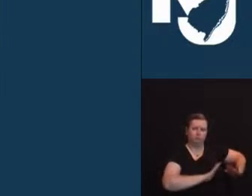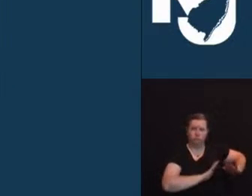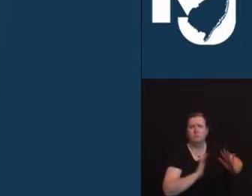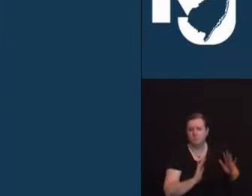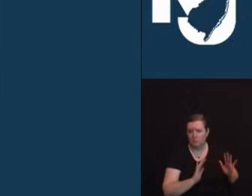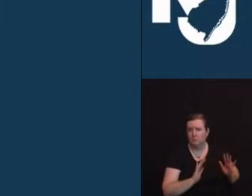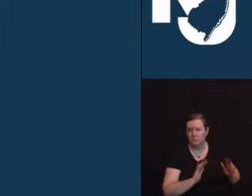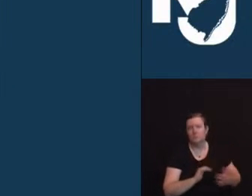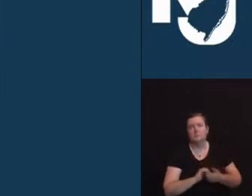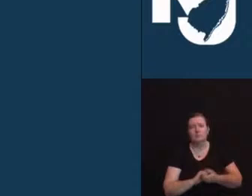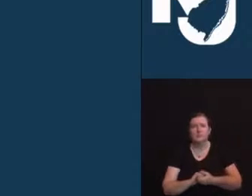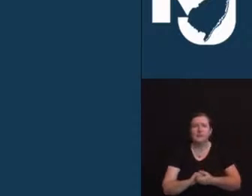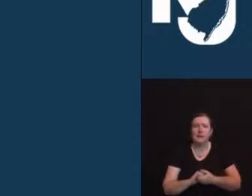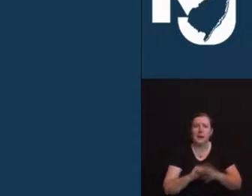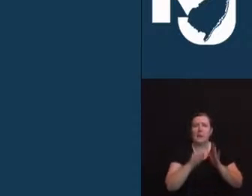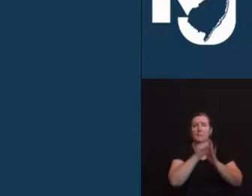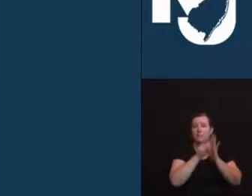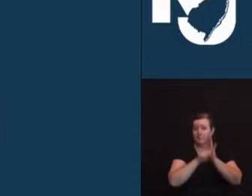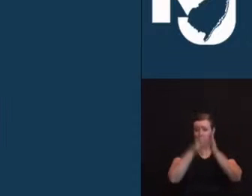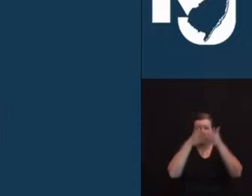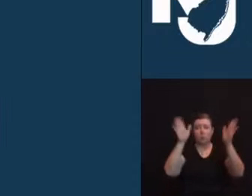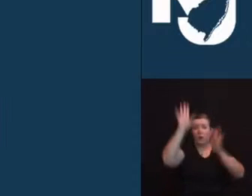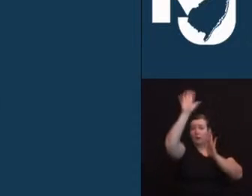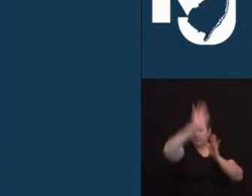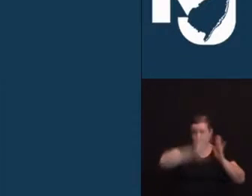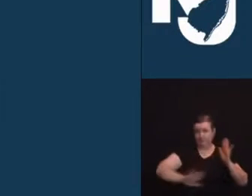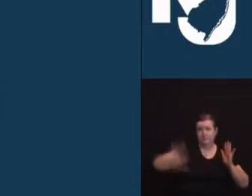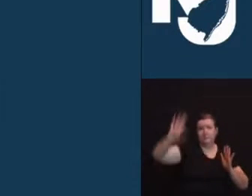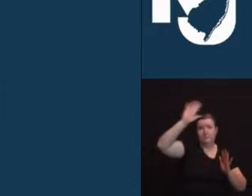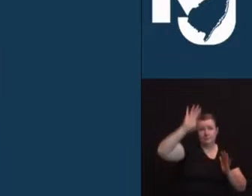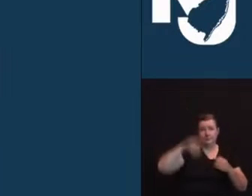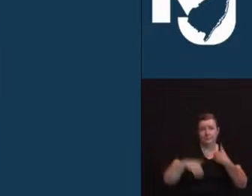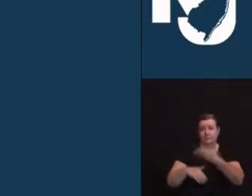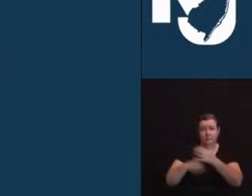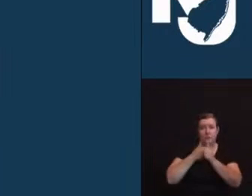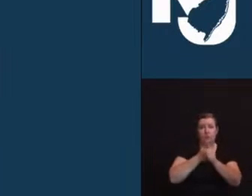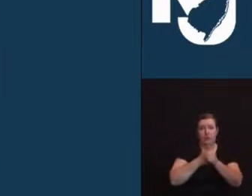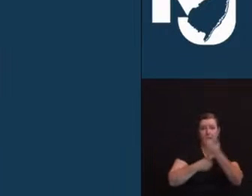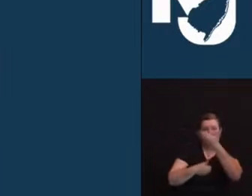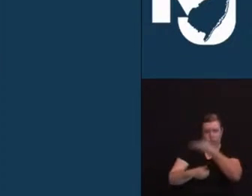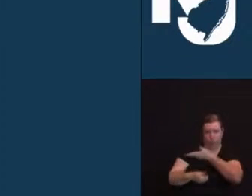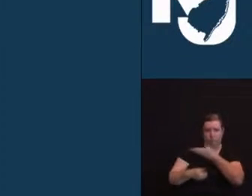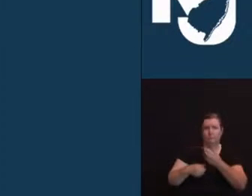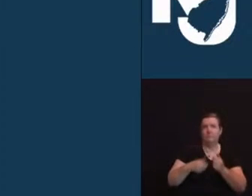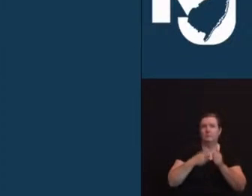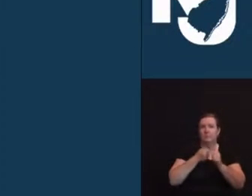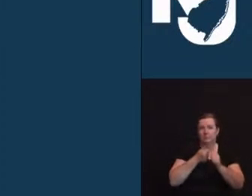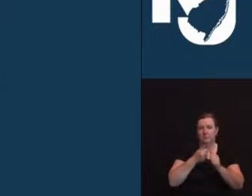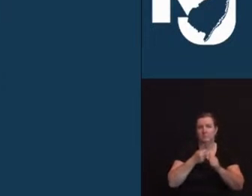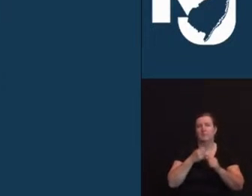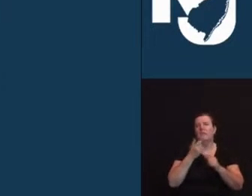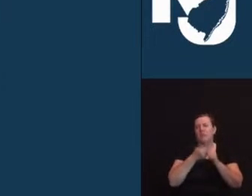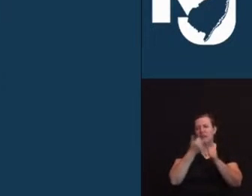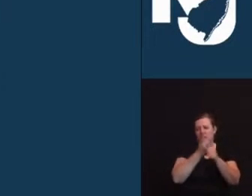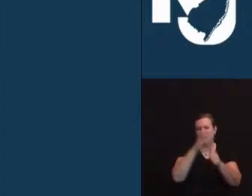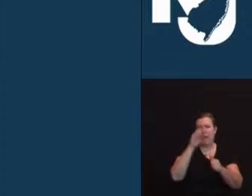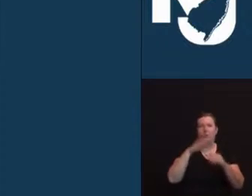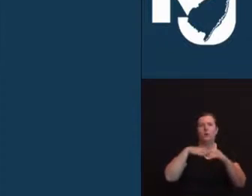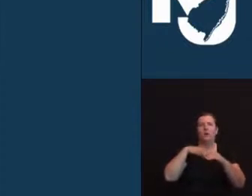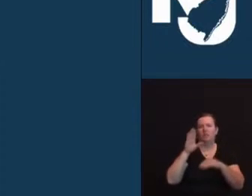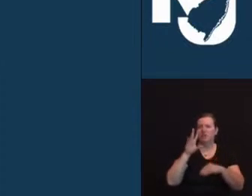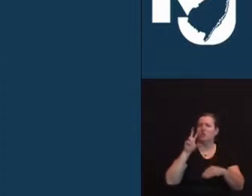we'll walk you through it. We are working on building capacity so that every county has at least 30 contact tracers on the job for